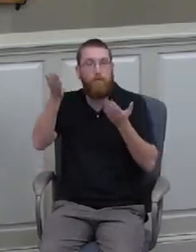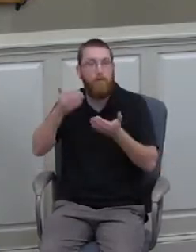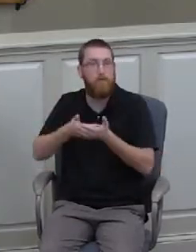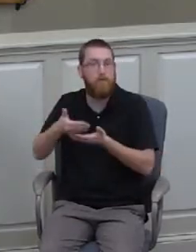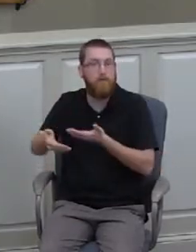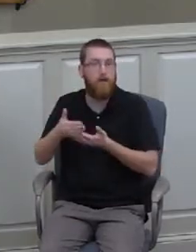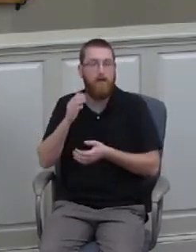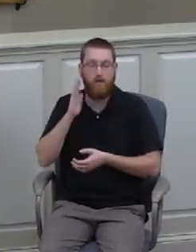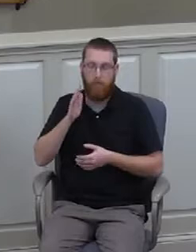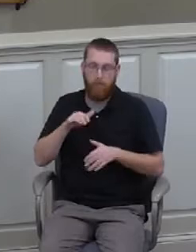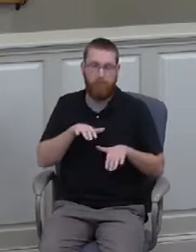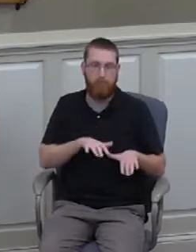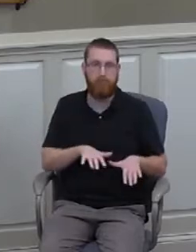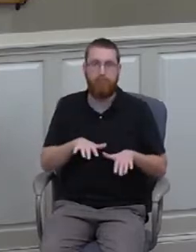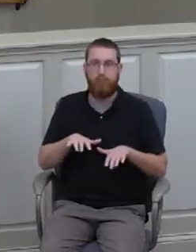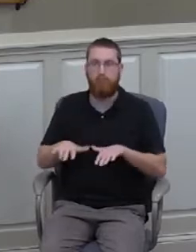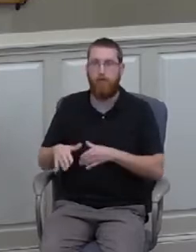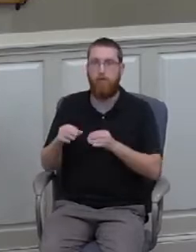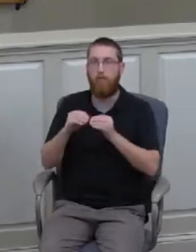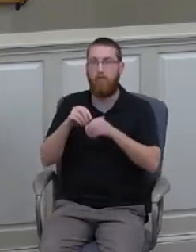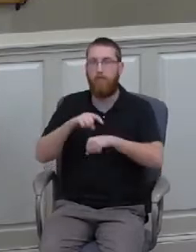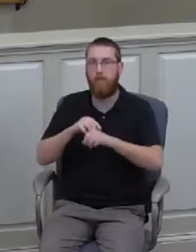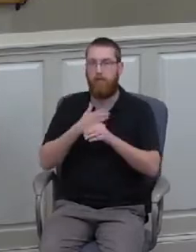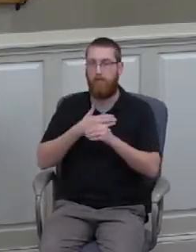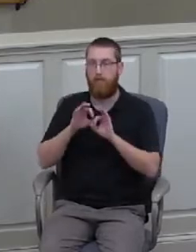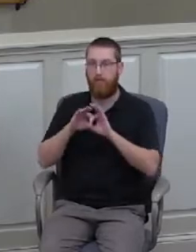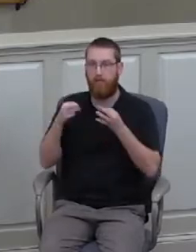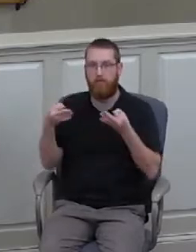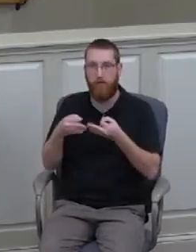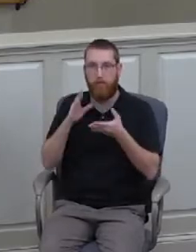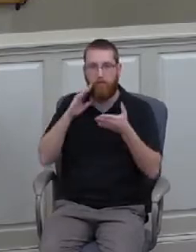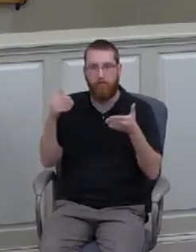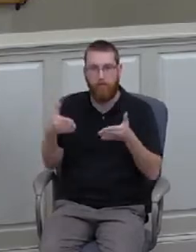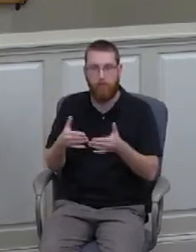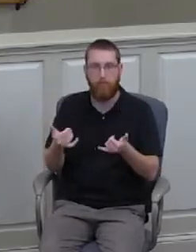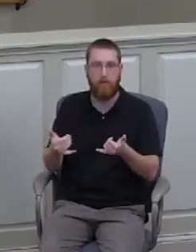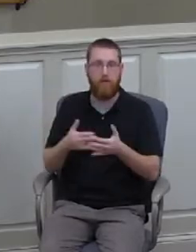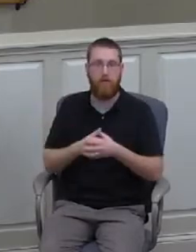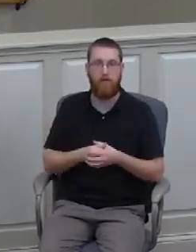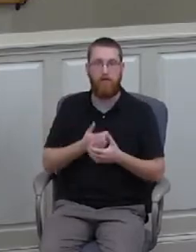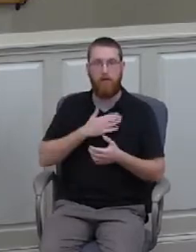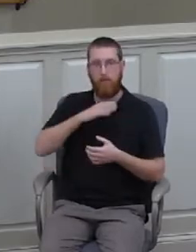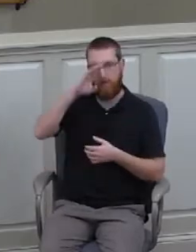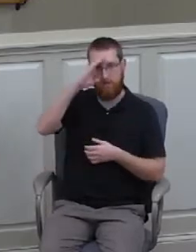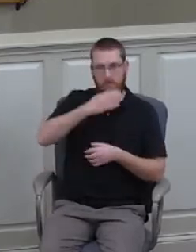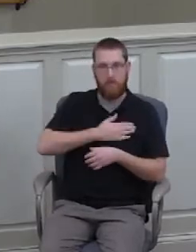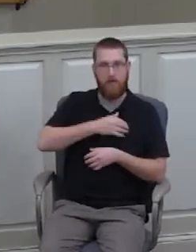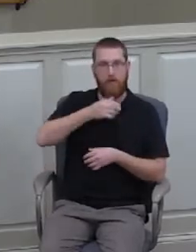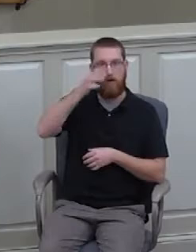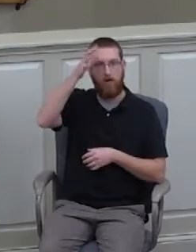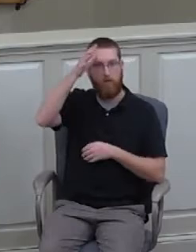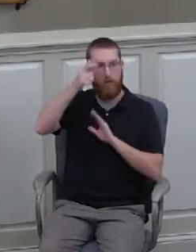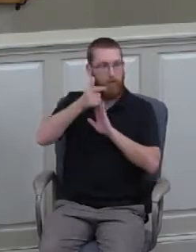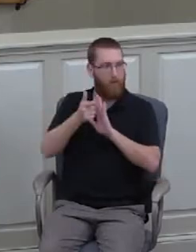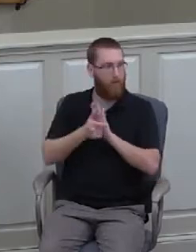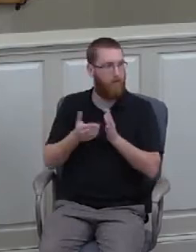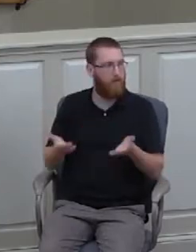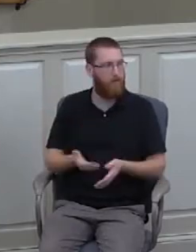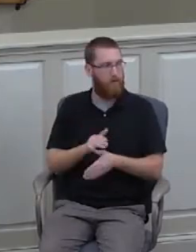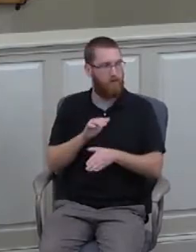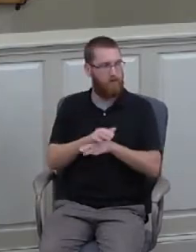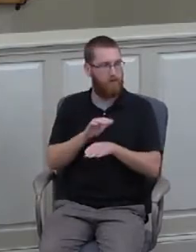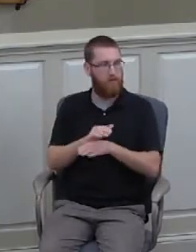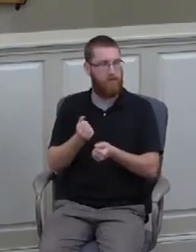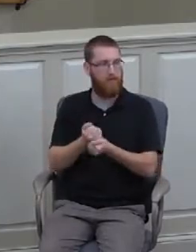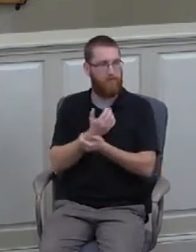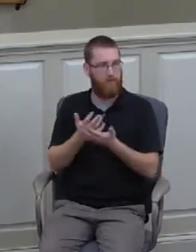know I'm going to take it easy, spend more time with my family. My son and my father-in-law's here with me tonight and stuff, but